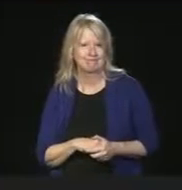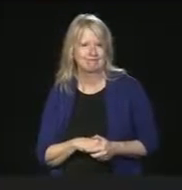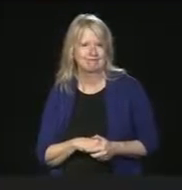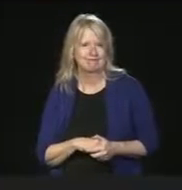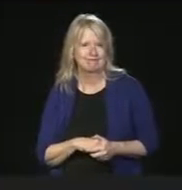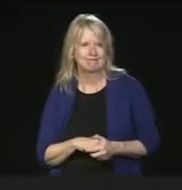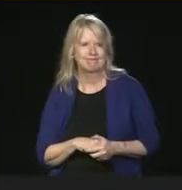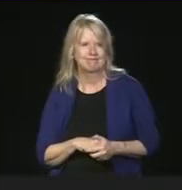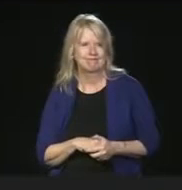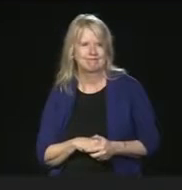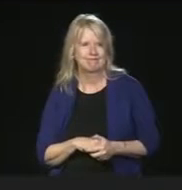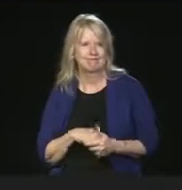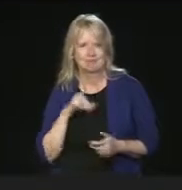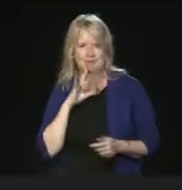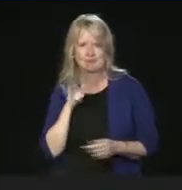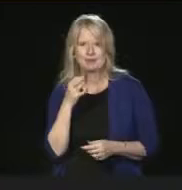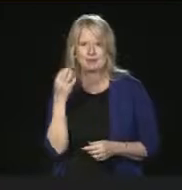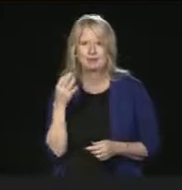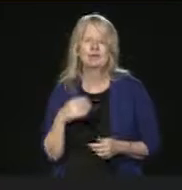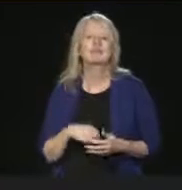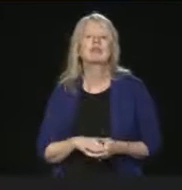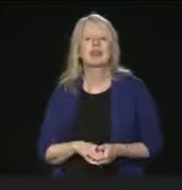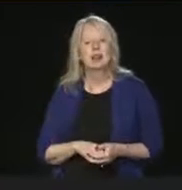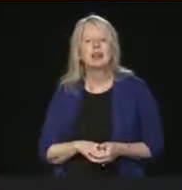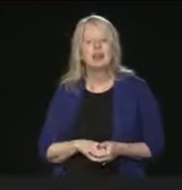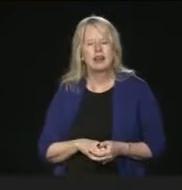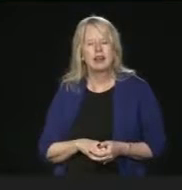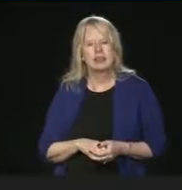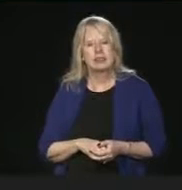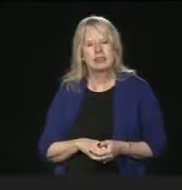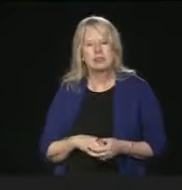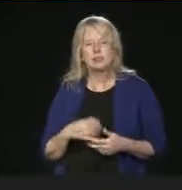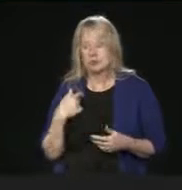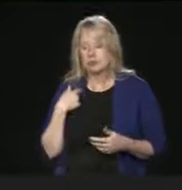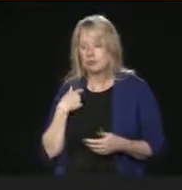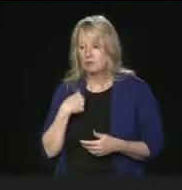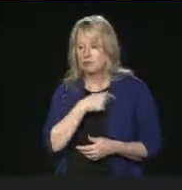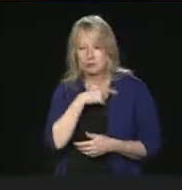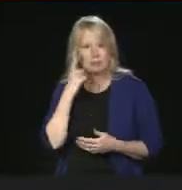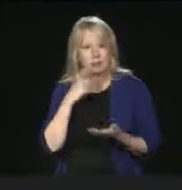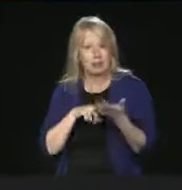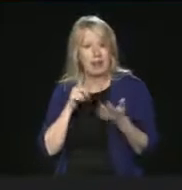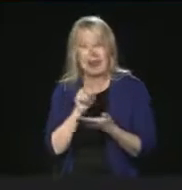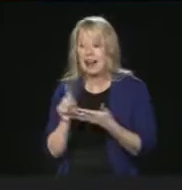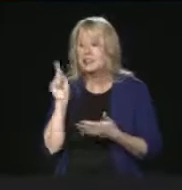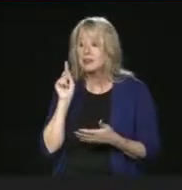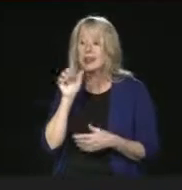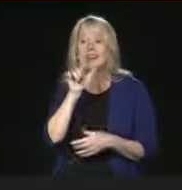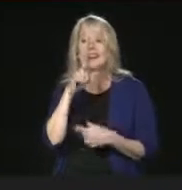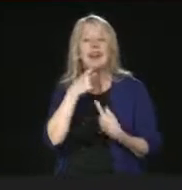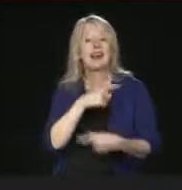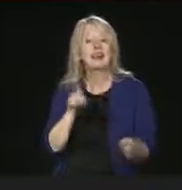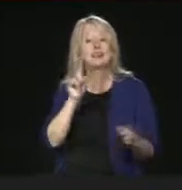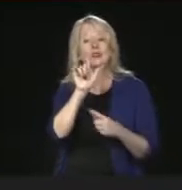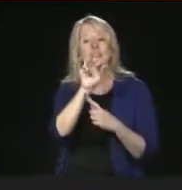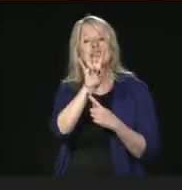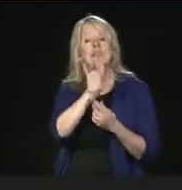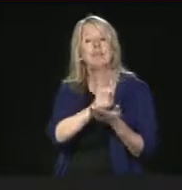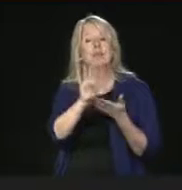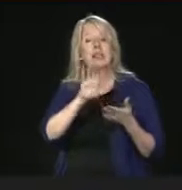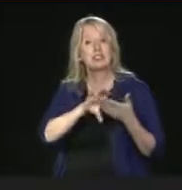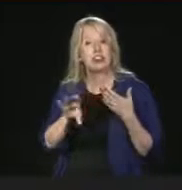Effectivement, nous reconnaissons que ce yes, que nous we avons recognize fait that what we did last week, the $27 billion in direct support,